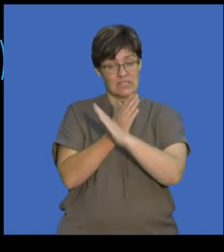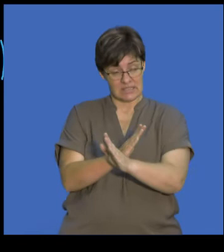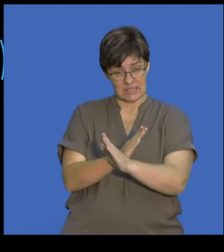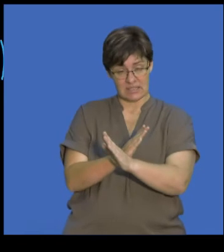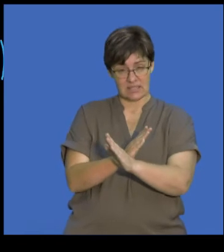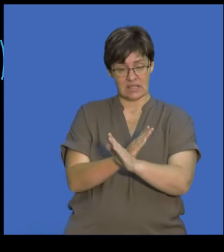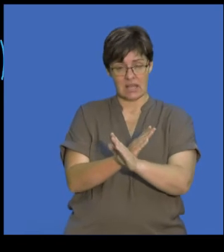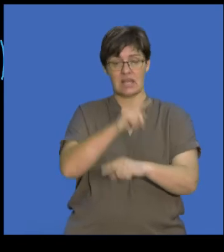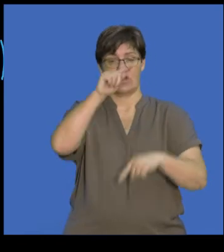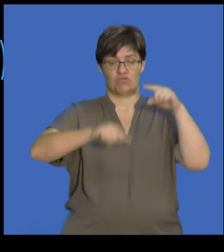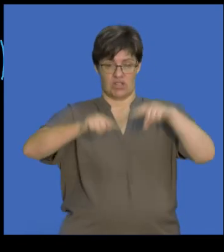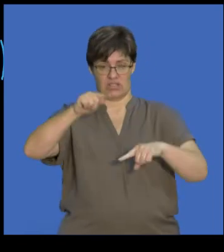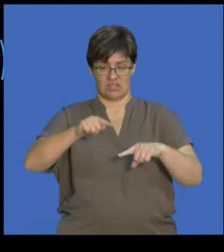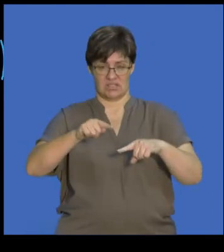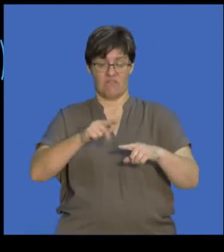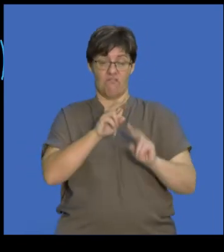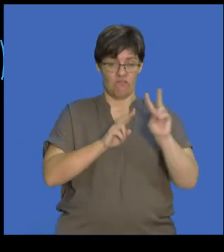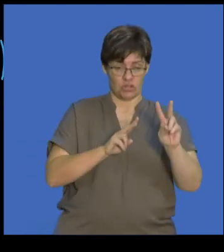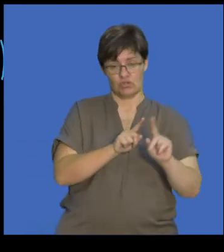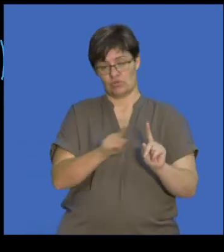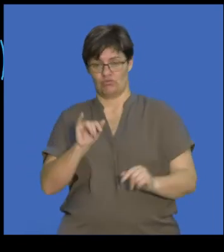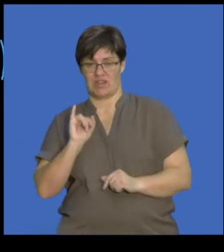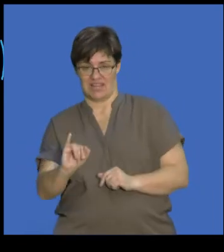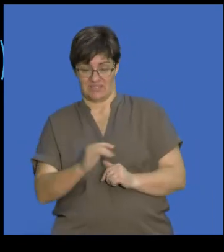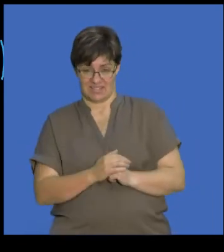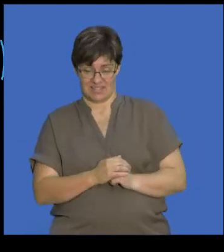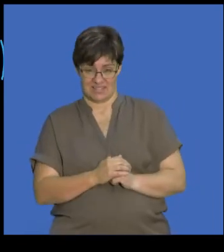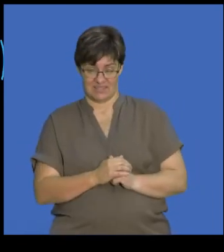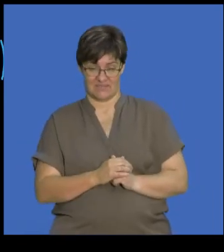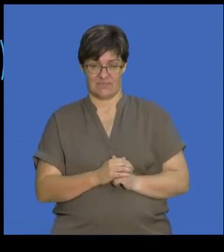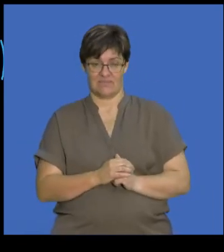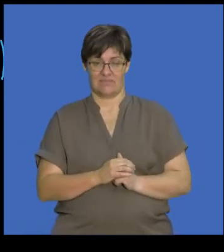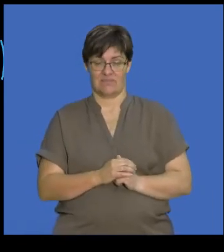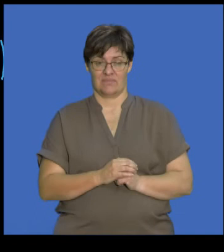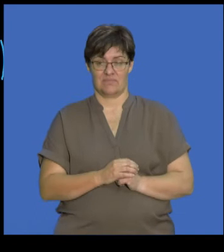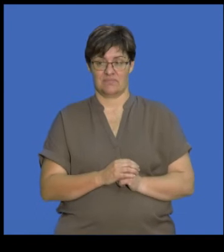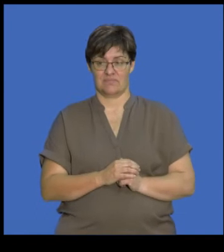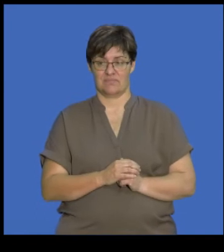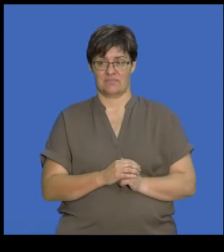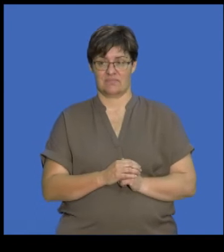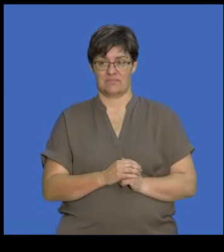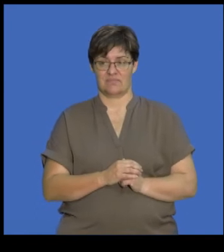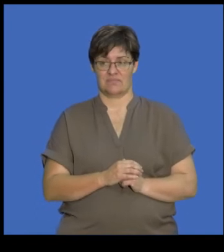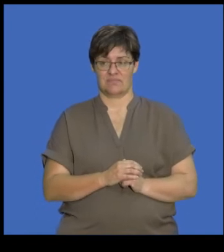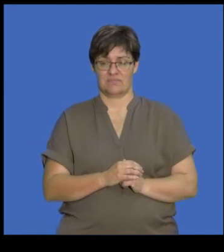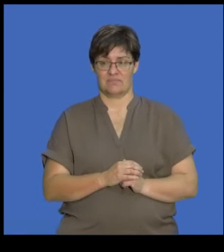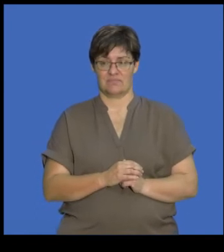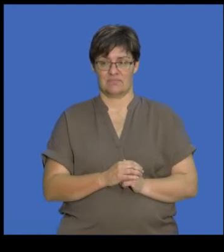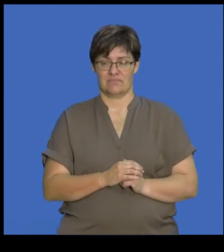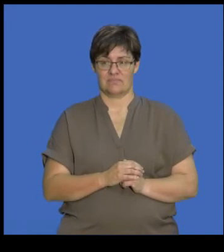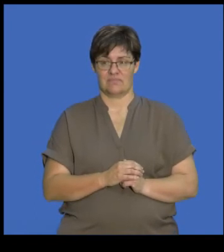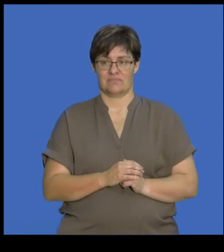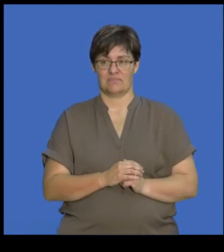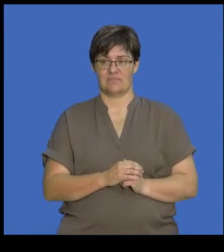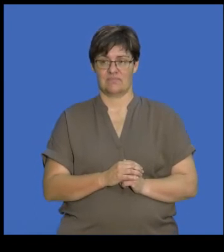voltage to current, okay? It represents the resistance of the resistor concerned, okay? Right,